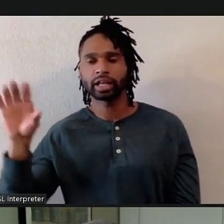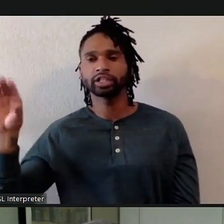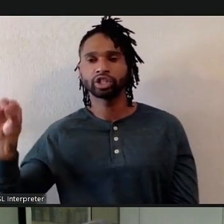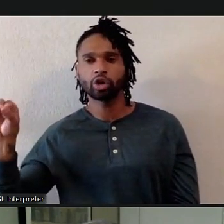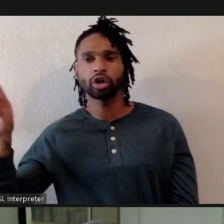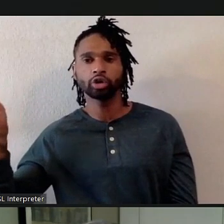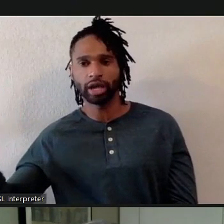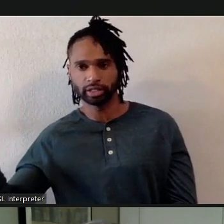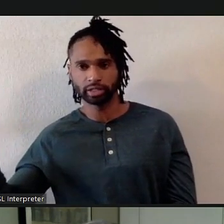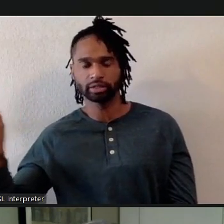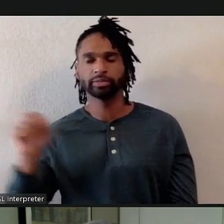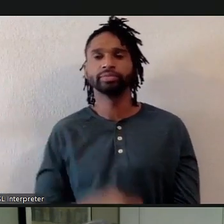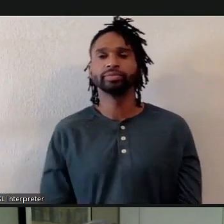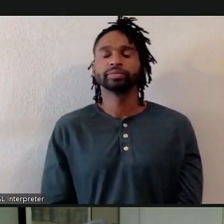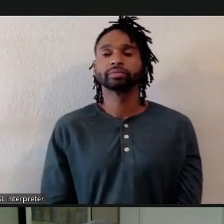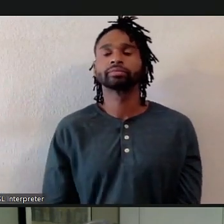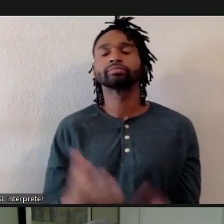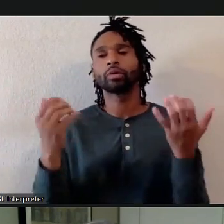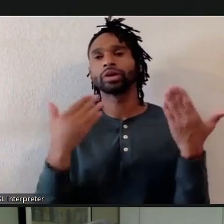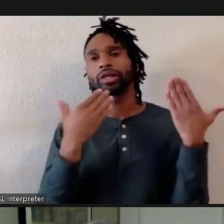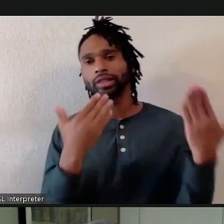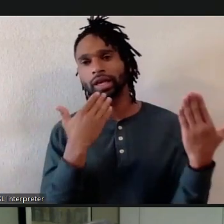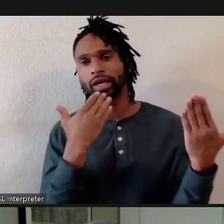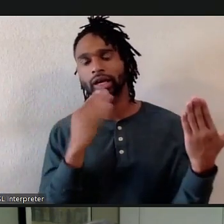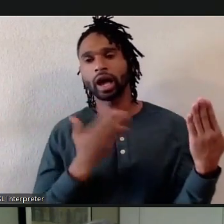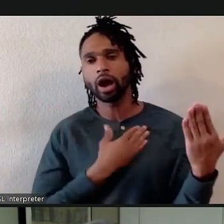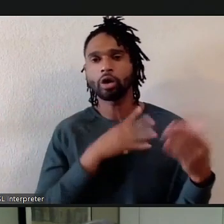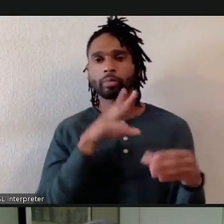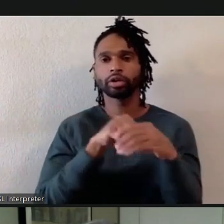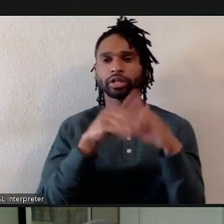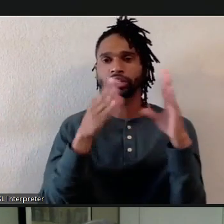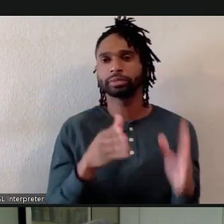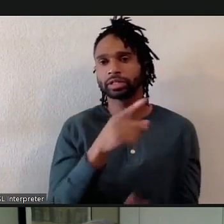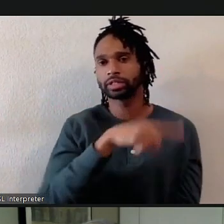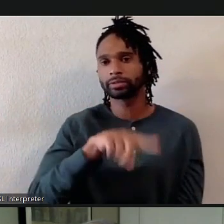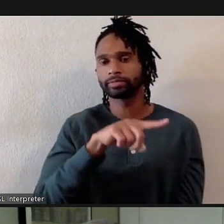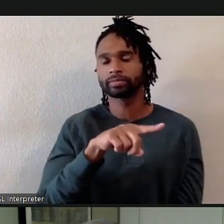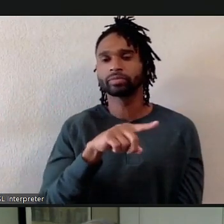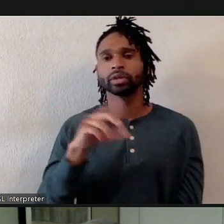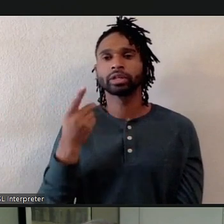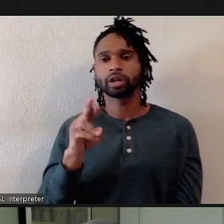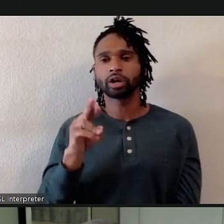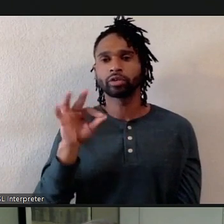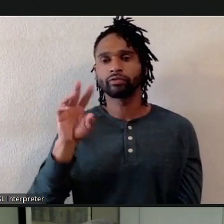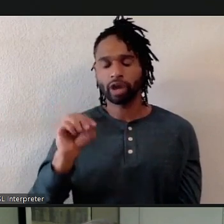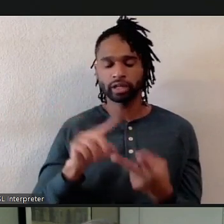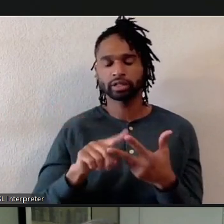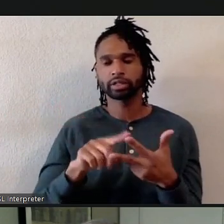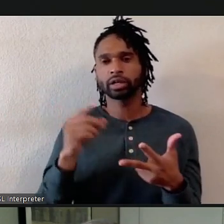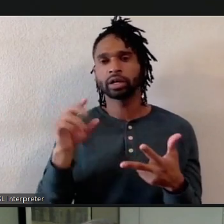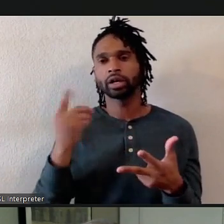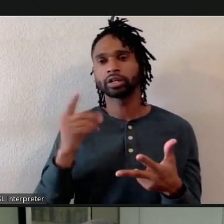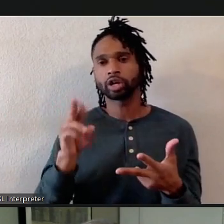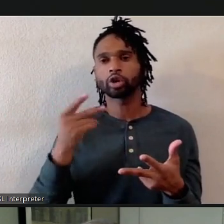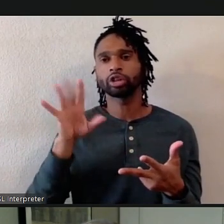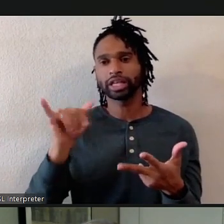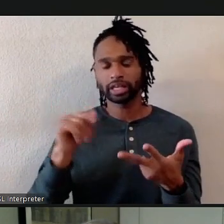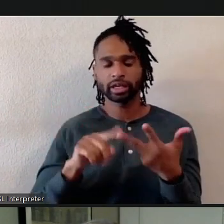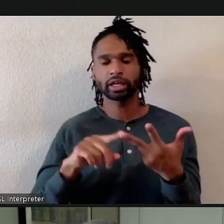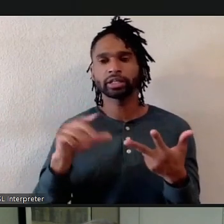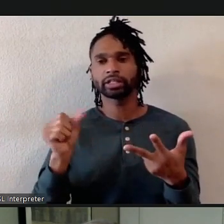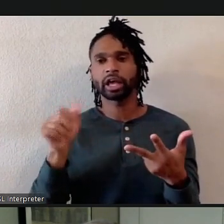media_info@state.co.us. And I want to thank our participants, Dr. Eric France, Dr. Rachel Herlihy, Dr. John Samet,